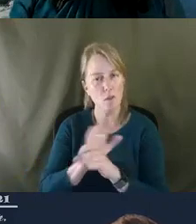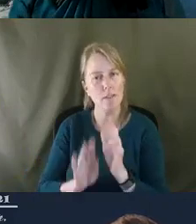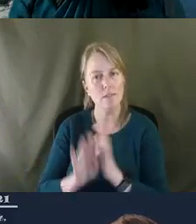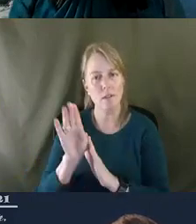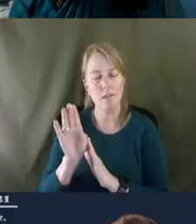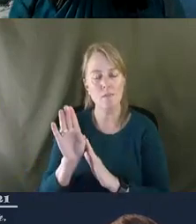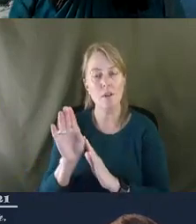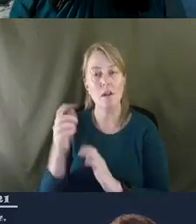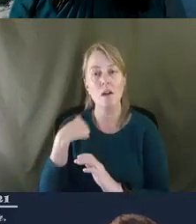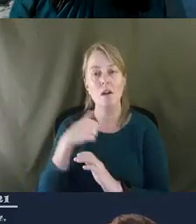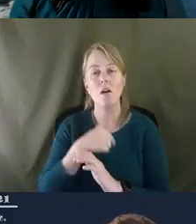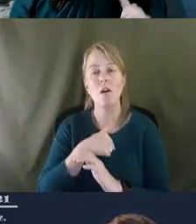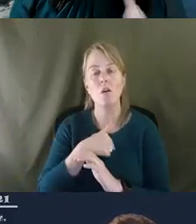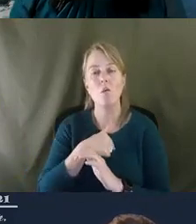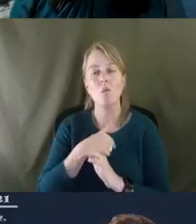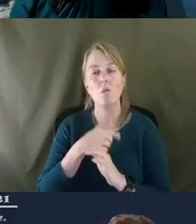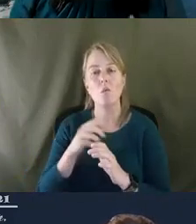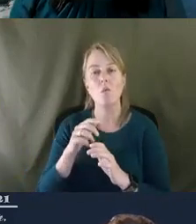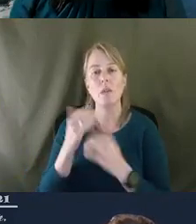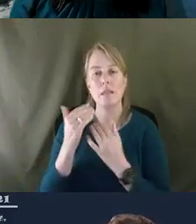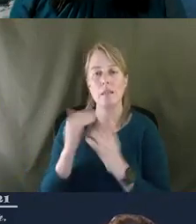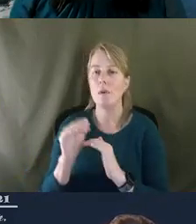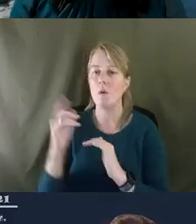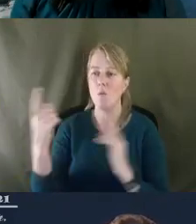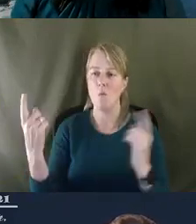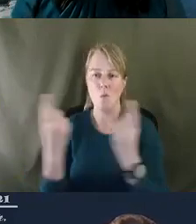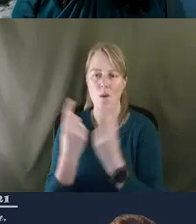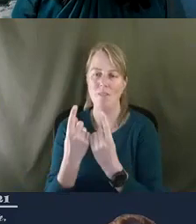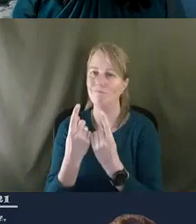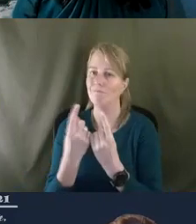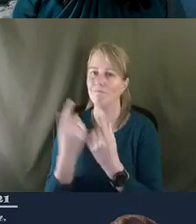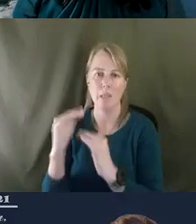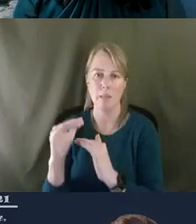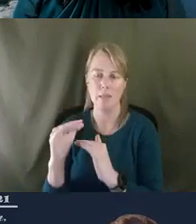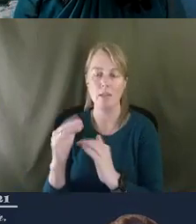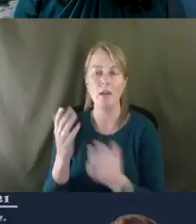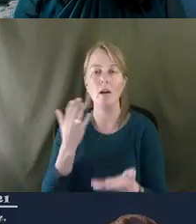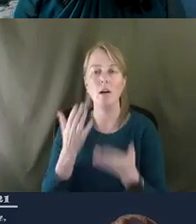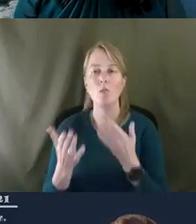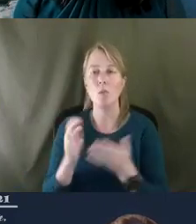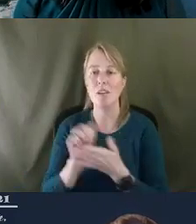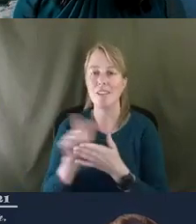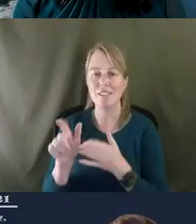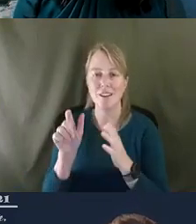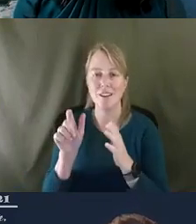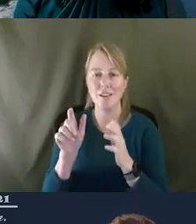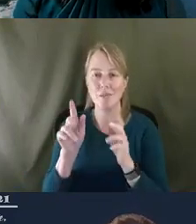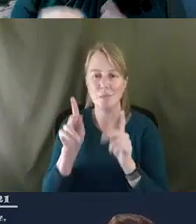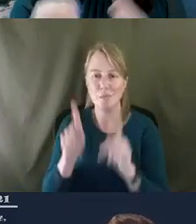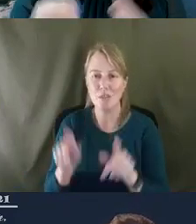possible, we limit our mentors to only one mentee at a time. It's really probably all they can handle given